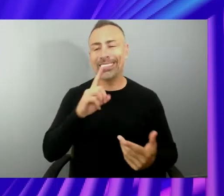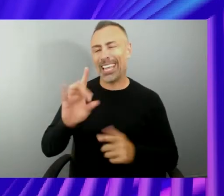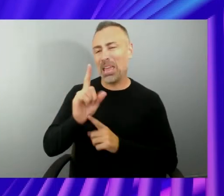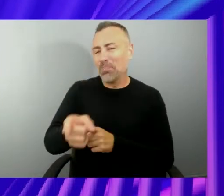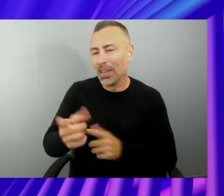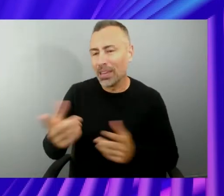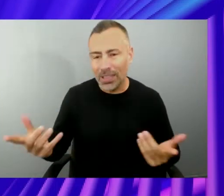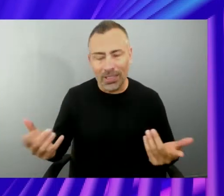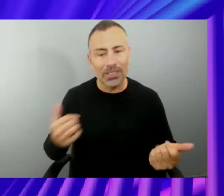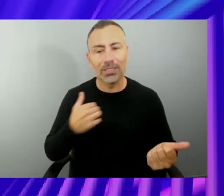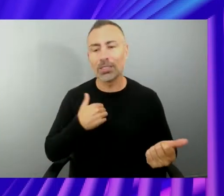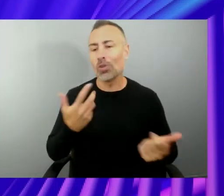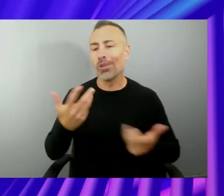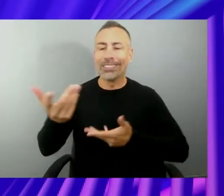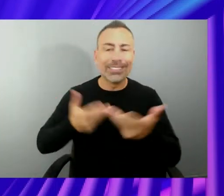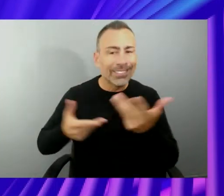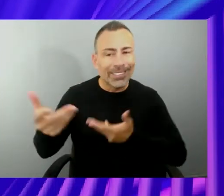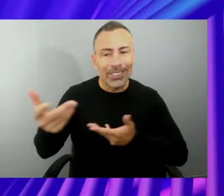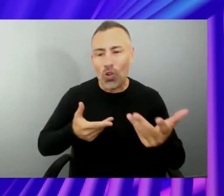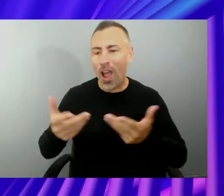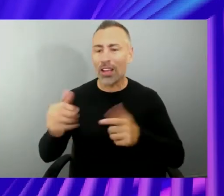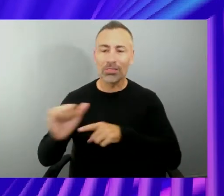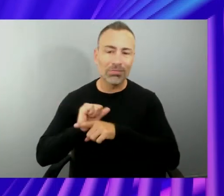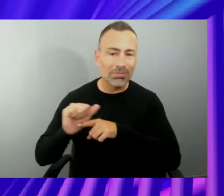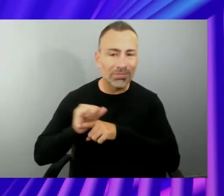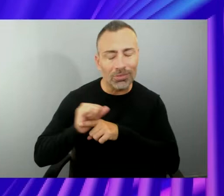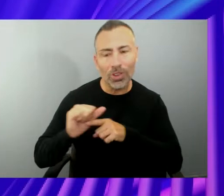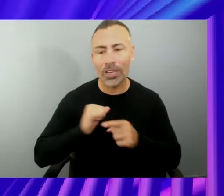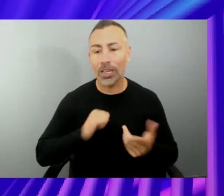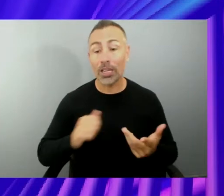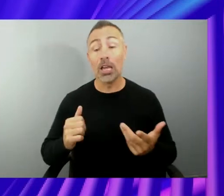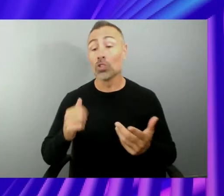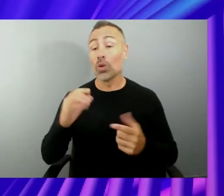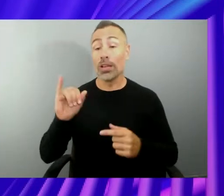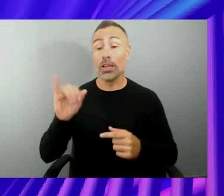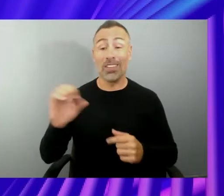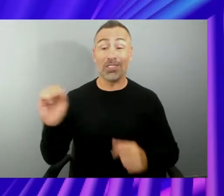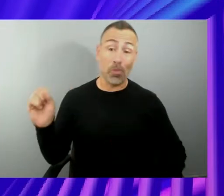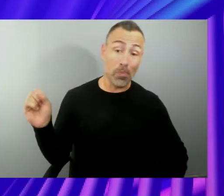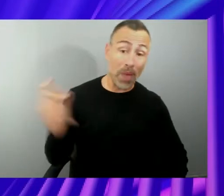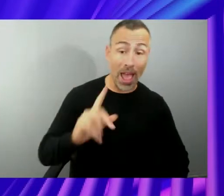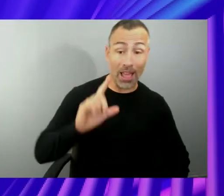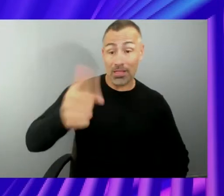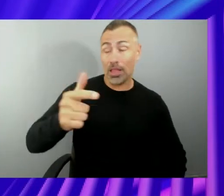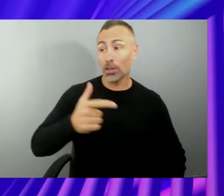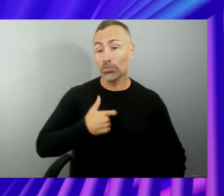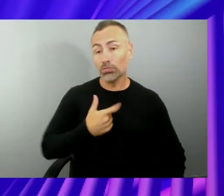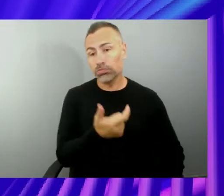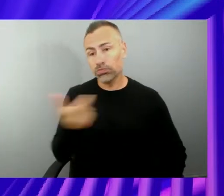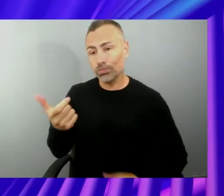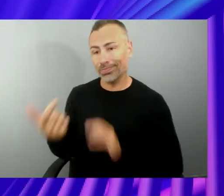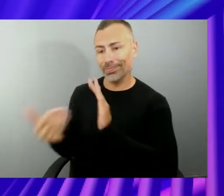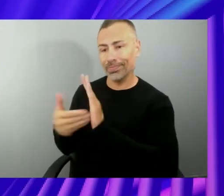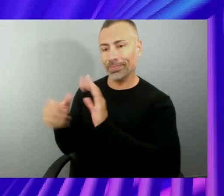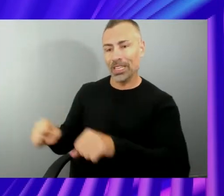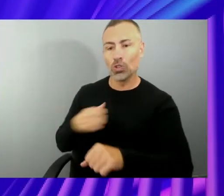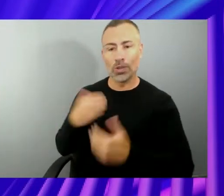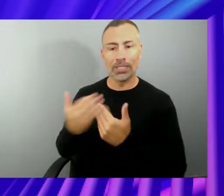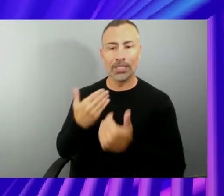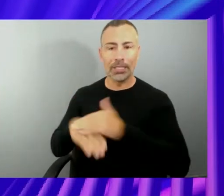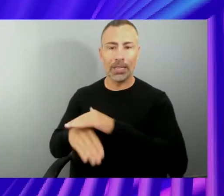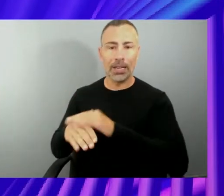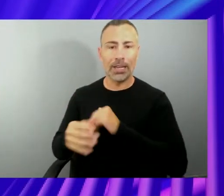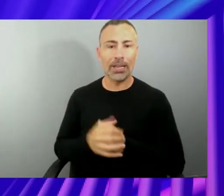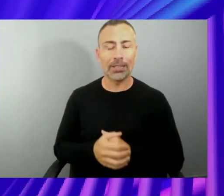an interactive session, so you can consume it whenever you need to. So if you have to go back to it, you always have it right at your fingertips. That's awesome. Now, Pete and